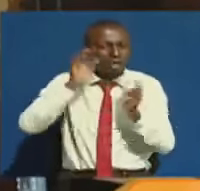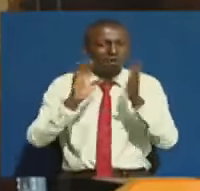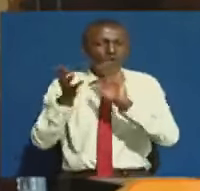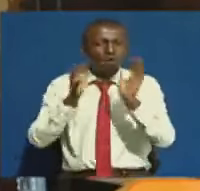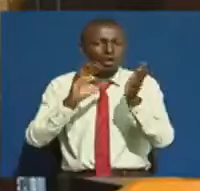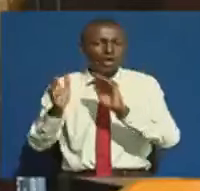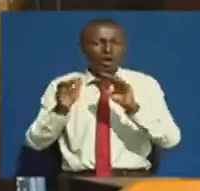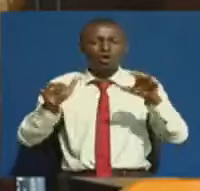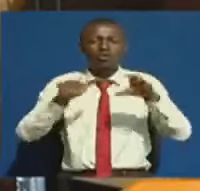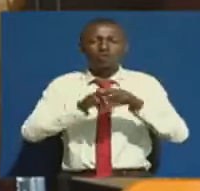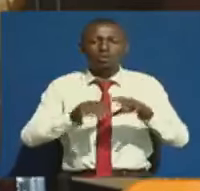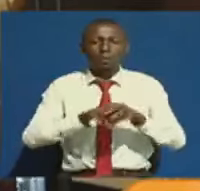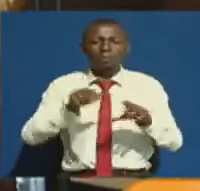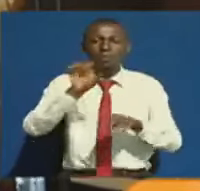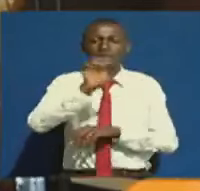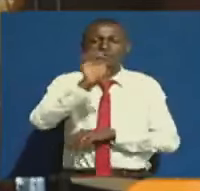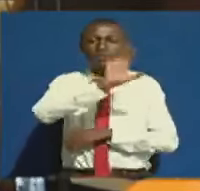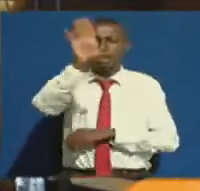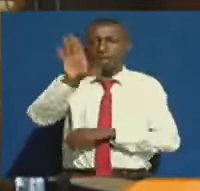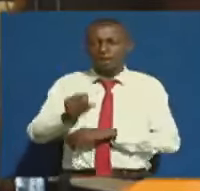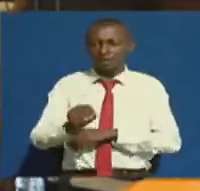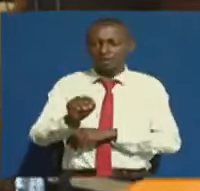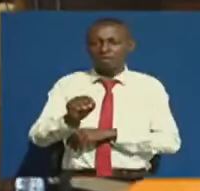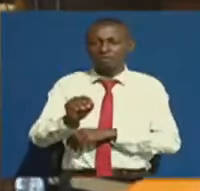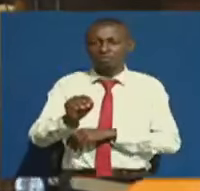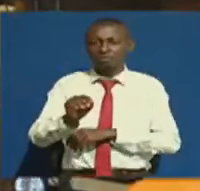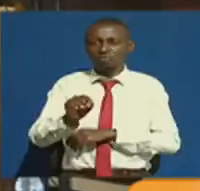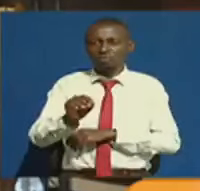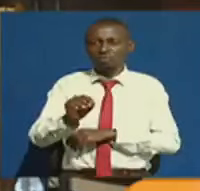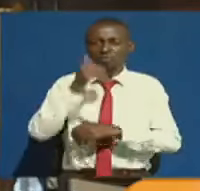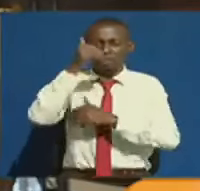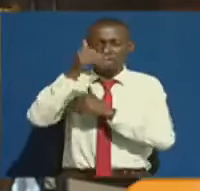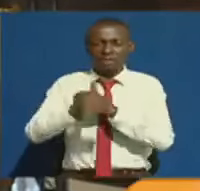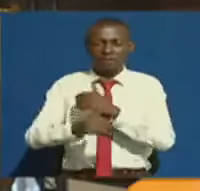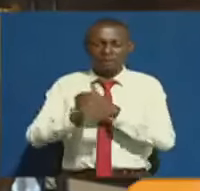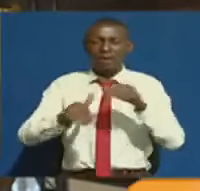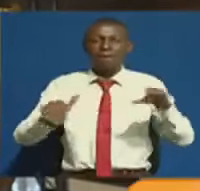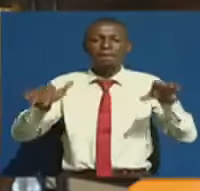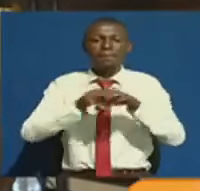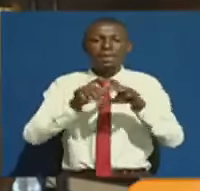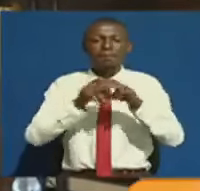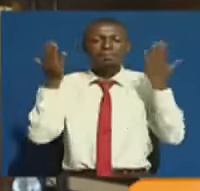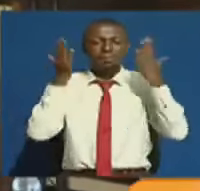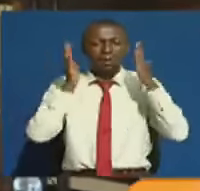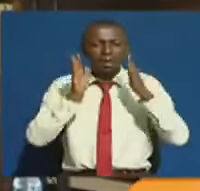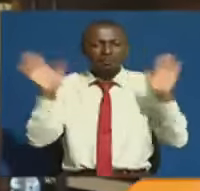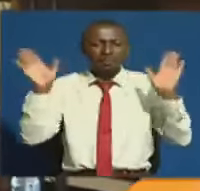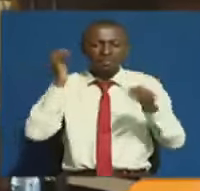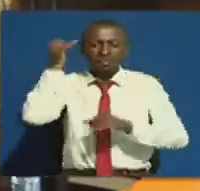the East African community. Usually, once a partner state becomes a full member, the last step for